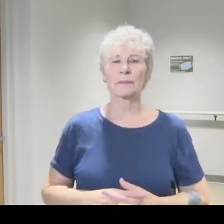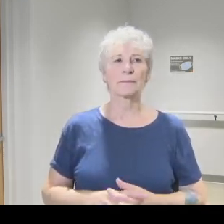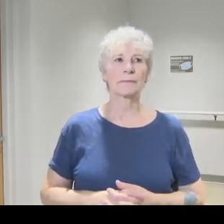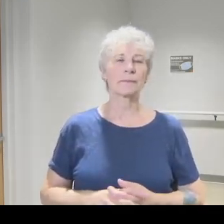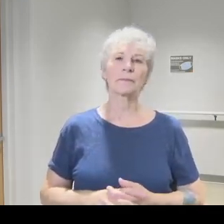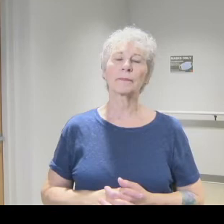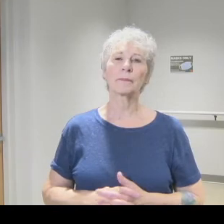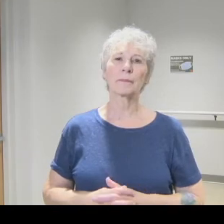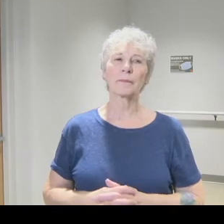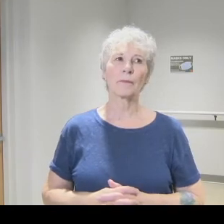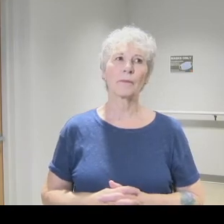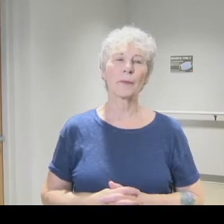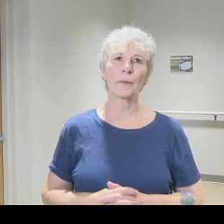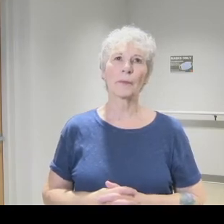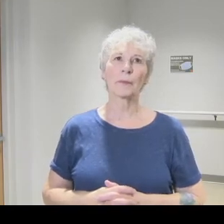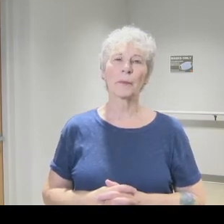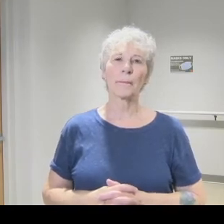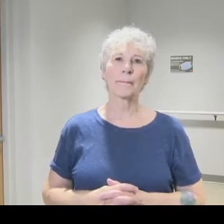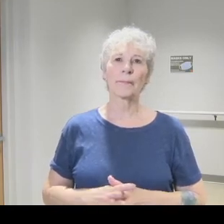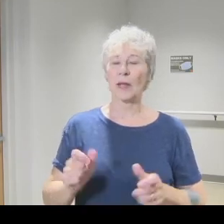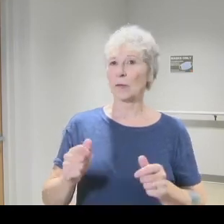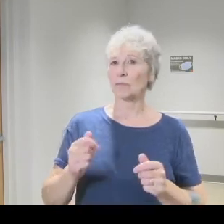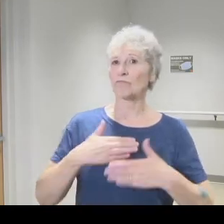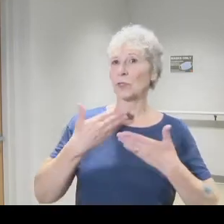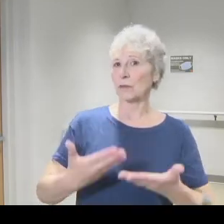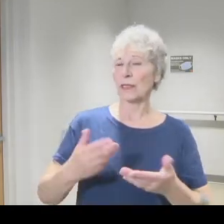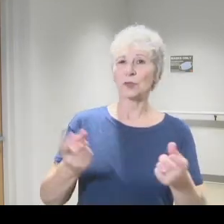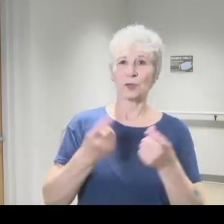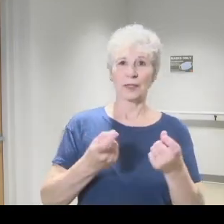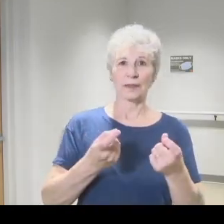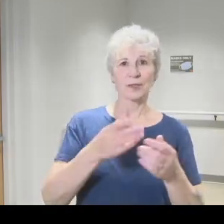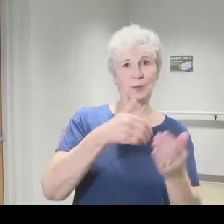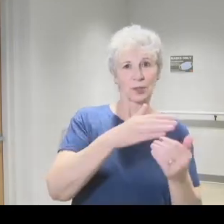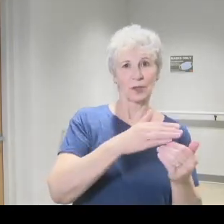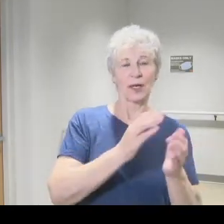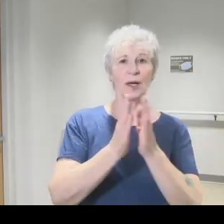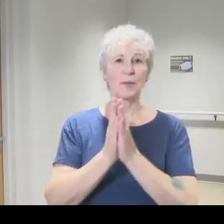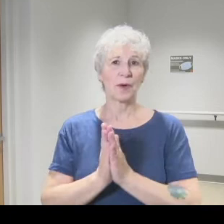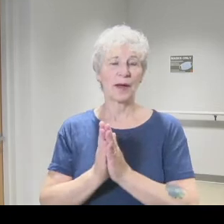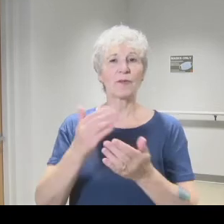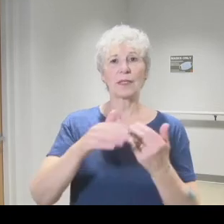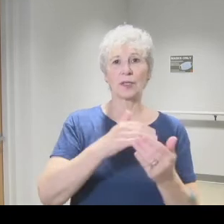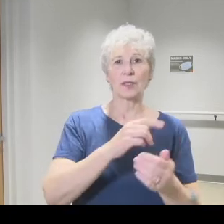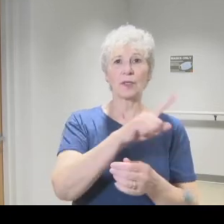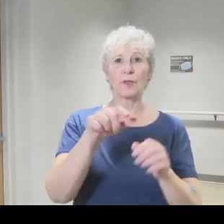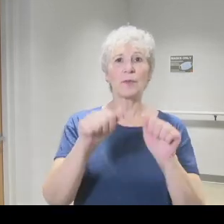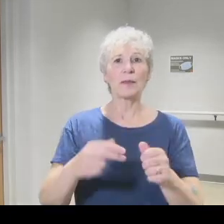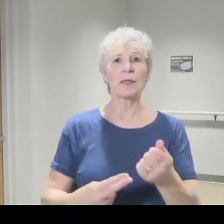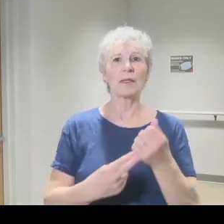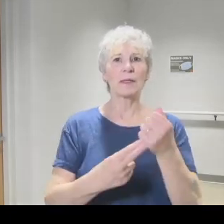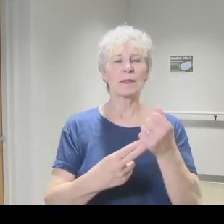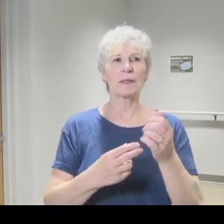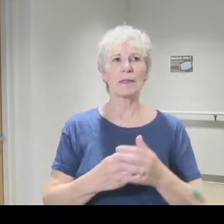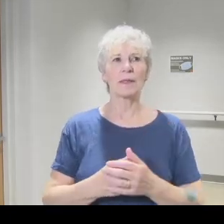It says this: therefore, confess your sin to one another and pray for one another that you may be healed.